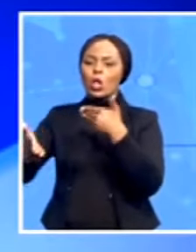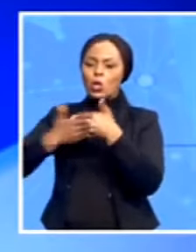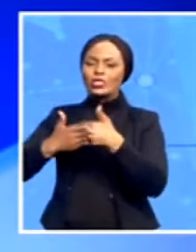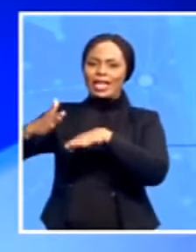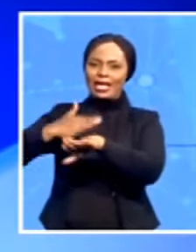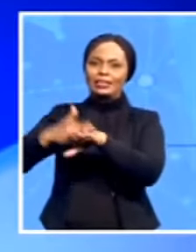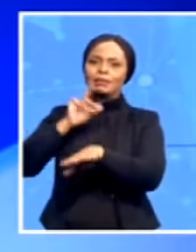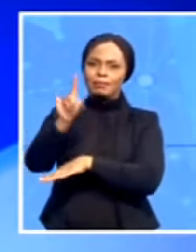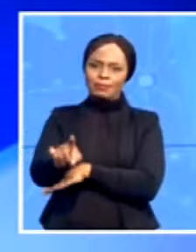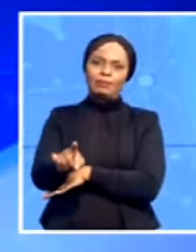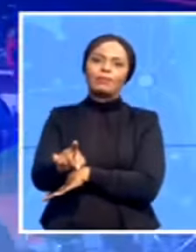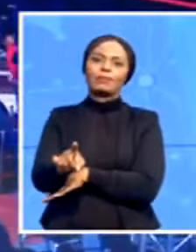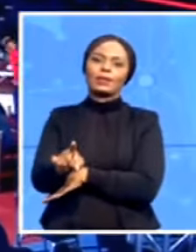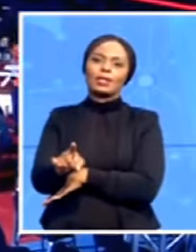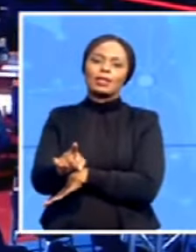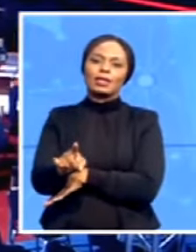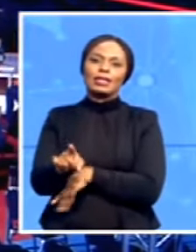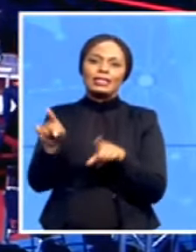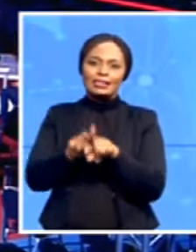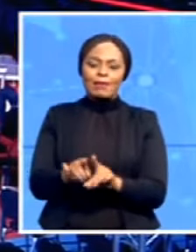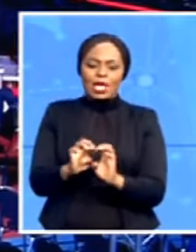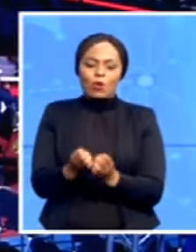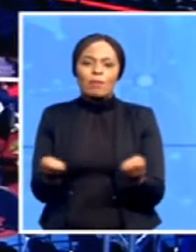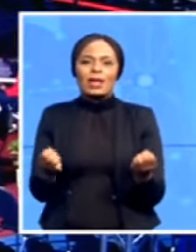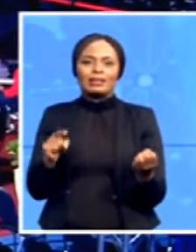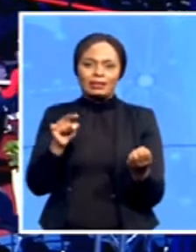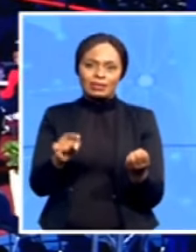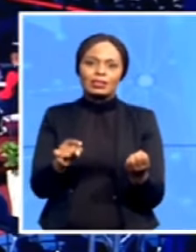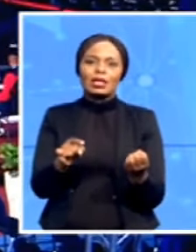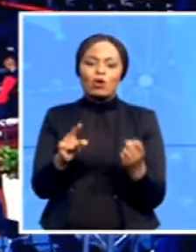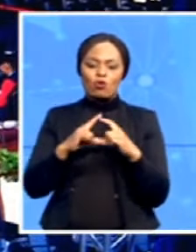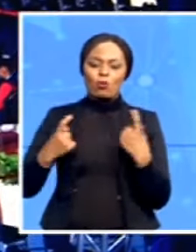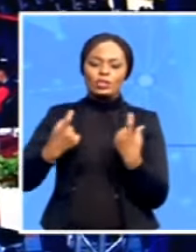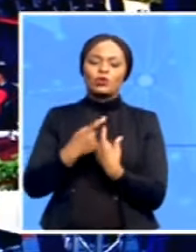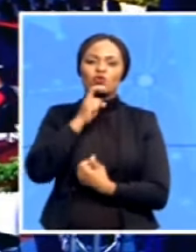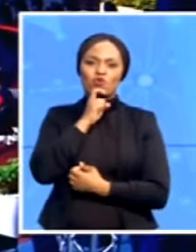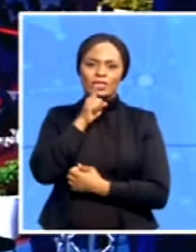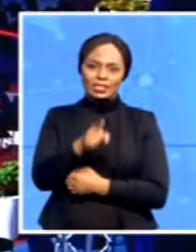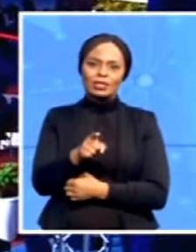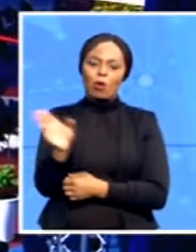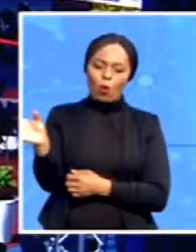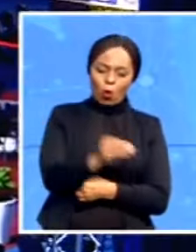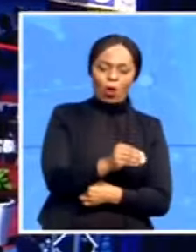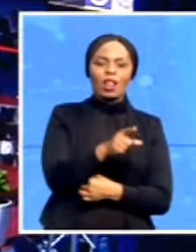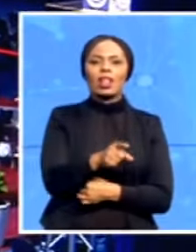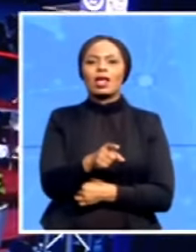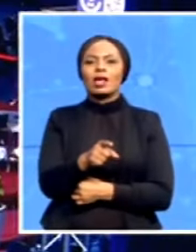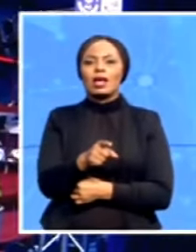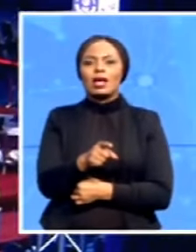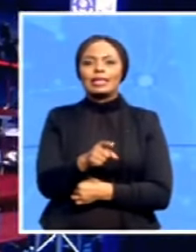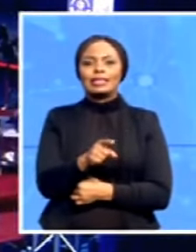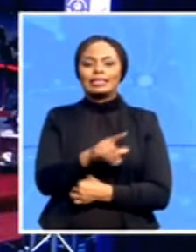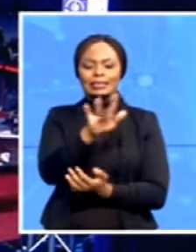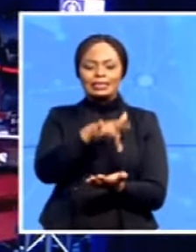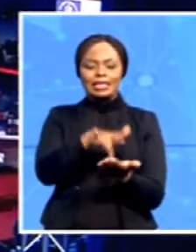Commission is using at all different voting stations is an equipment that requires electricity to be